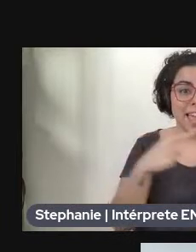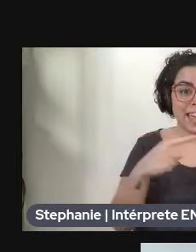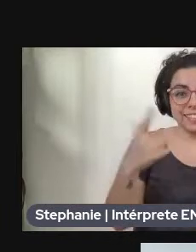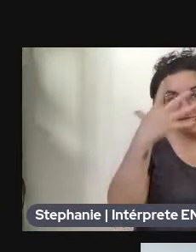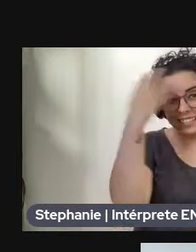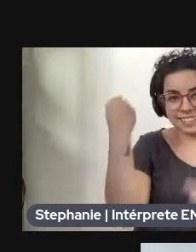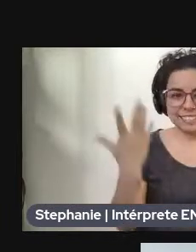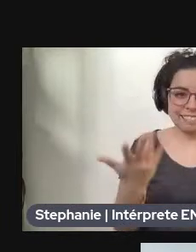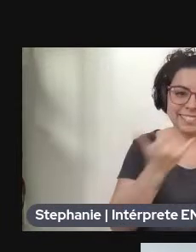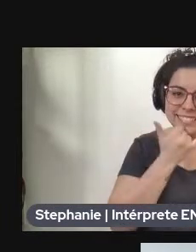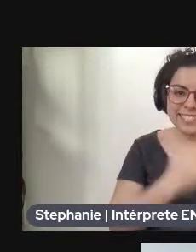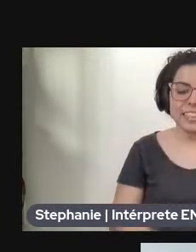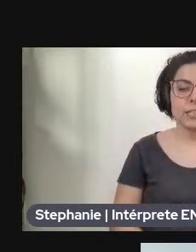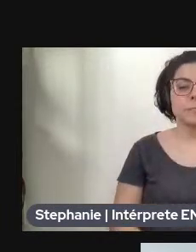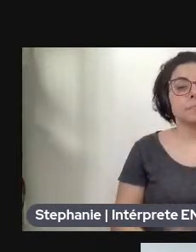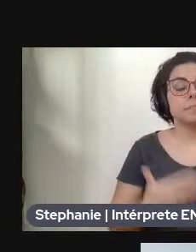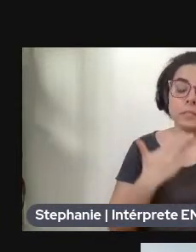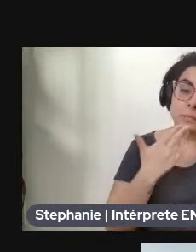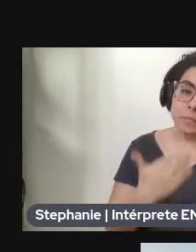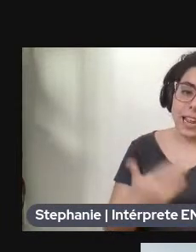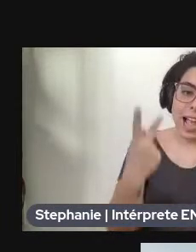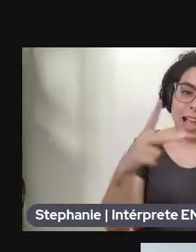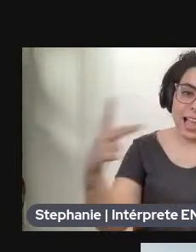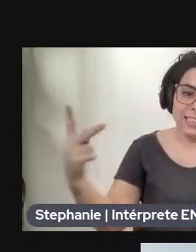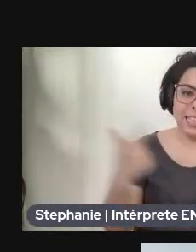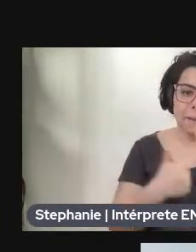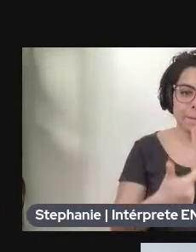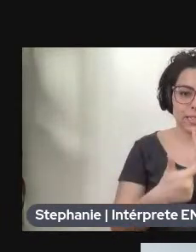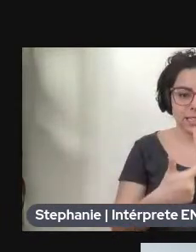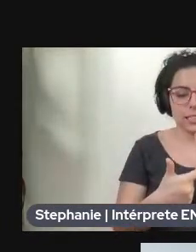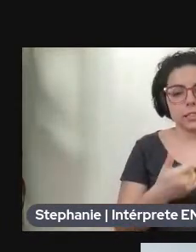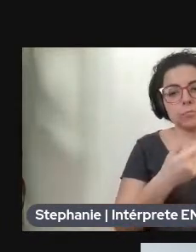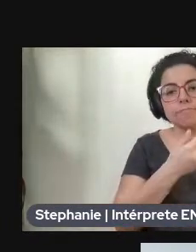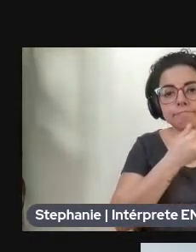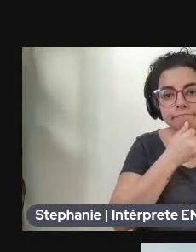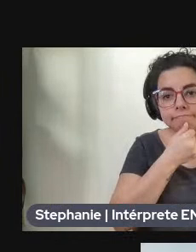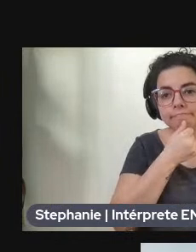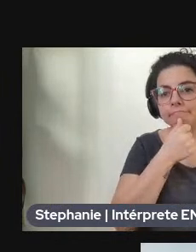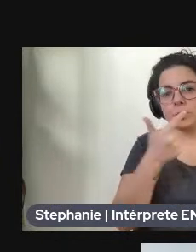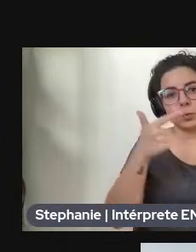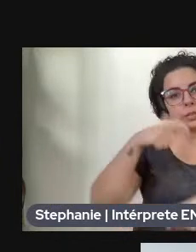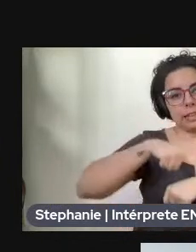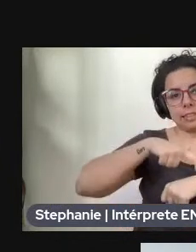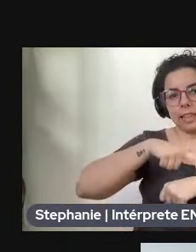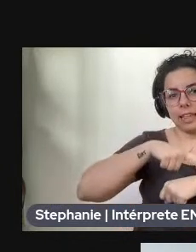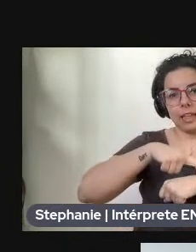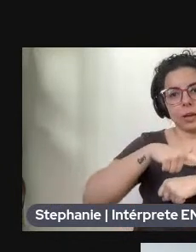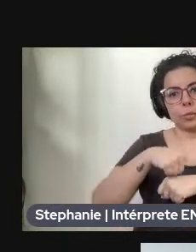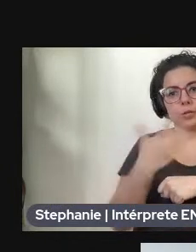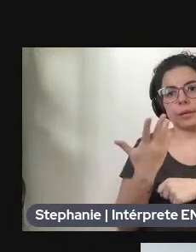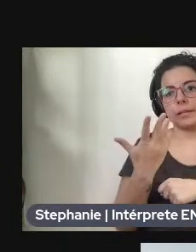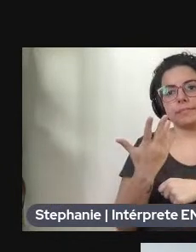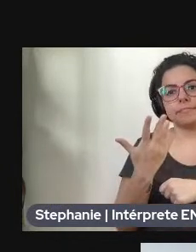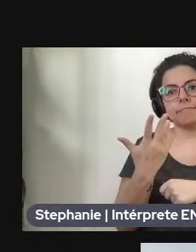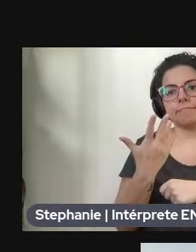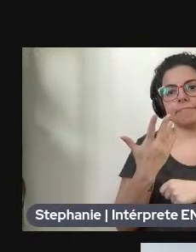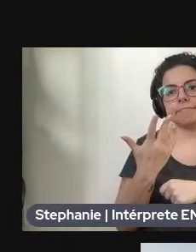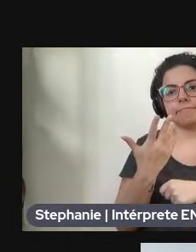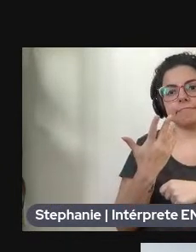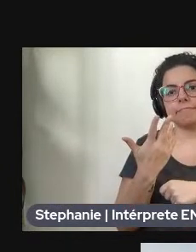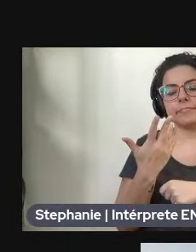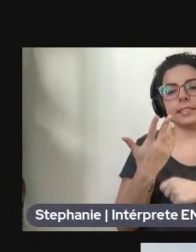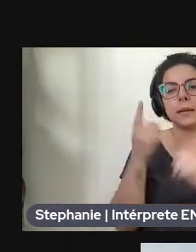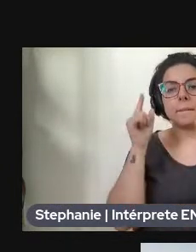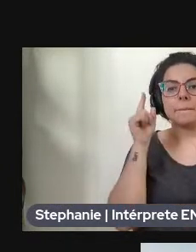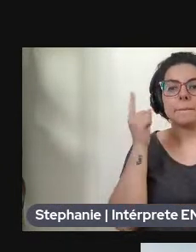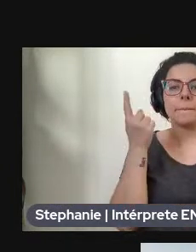much for your presentations. I'm afraid we won't have enough time to send you